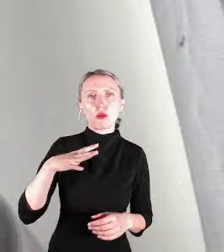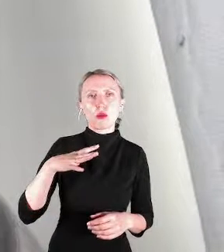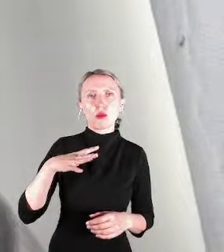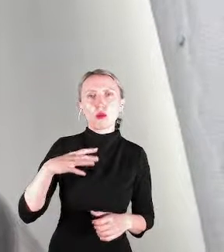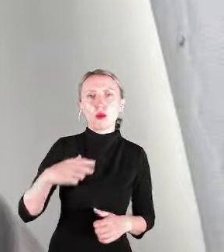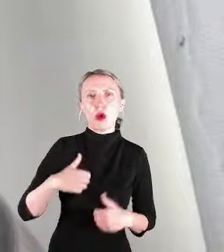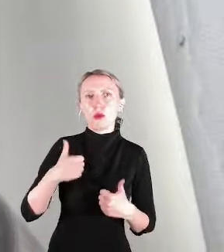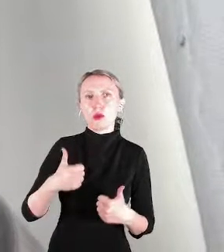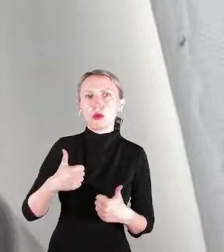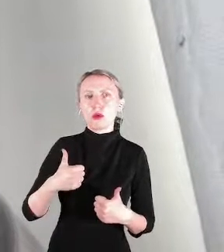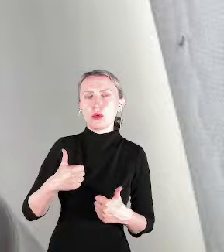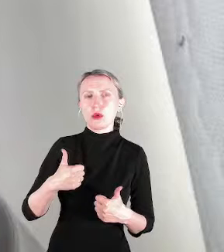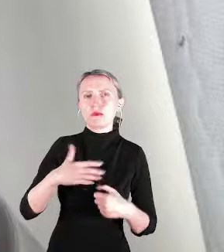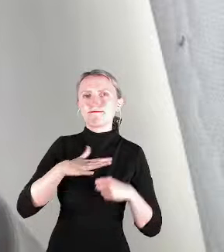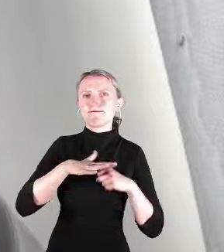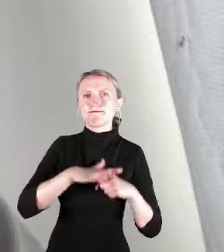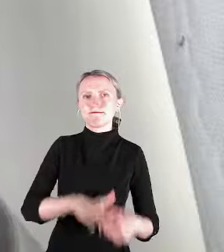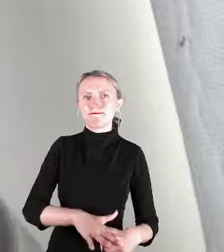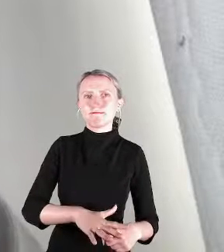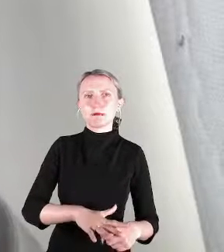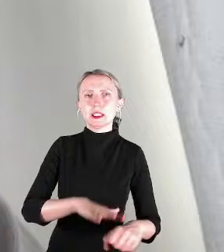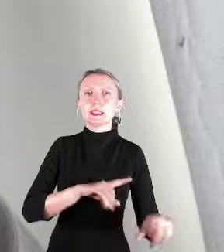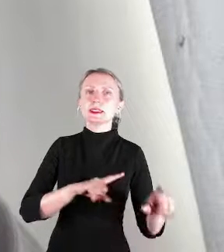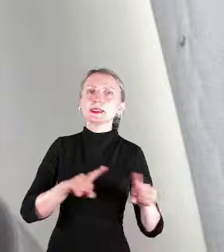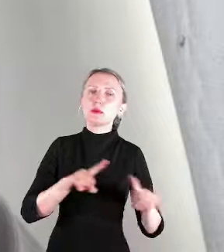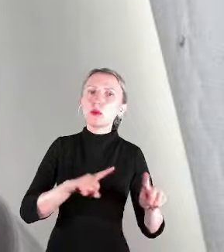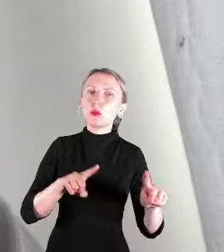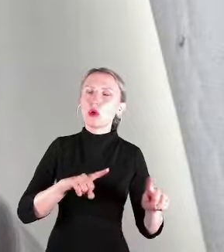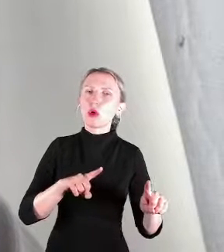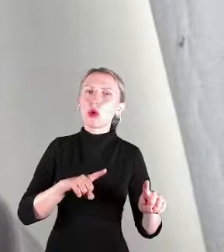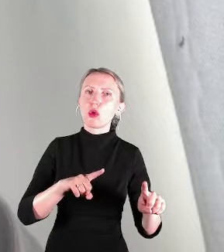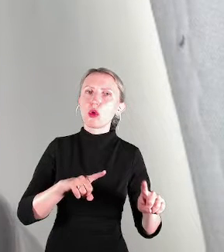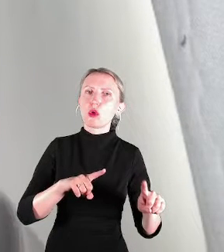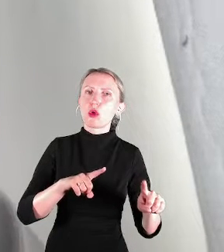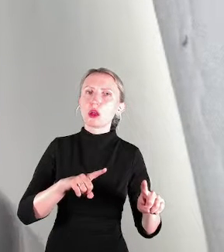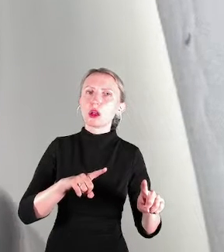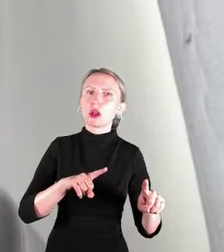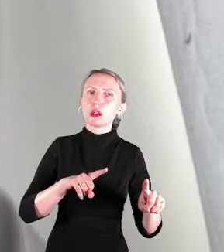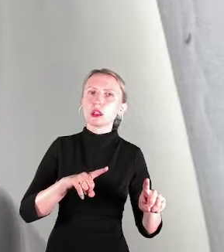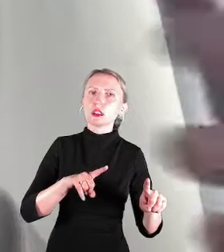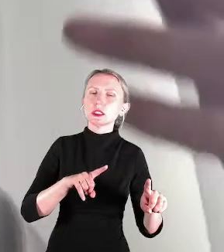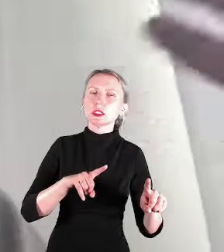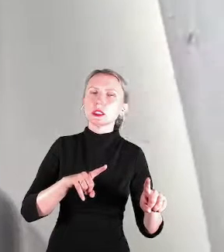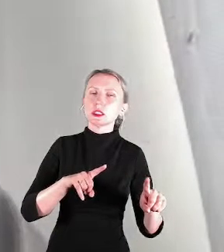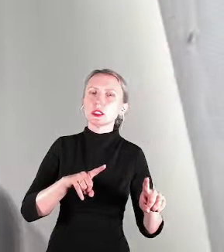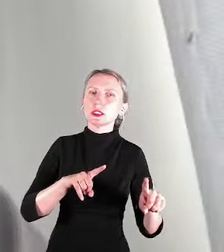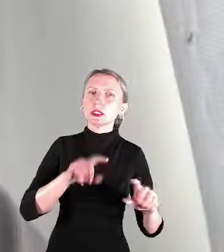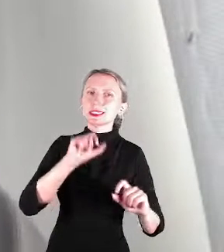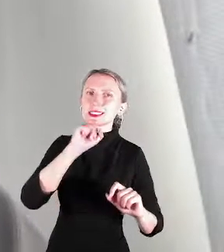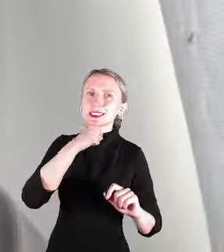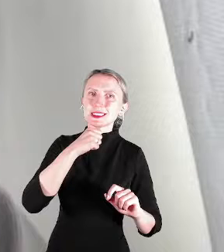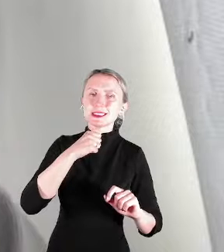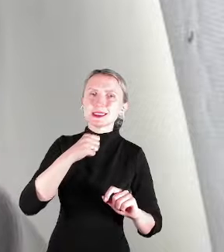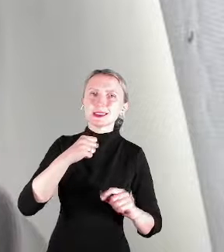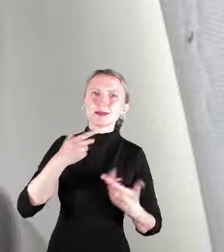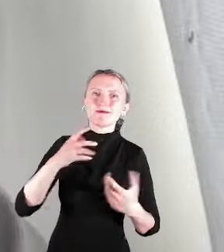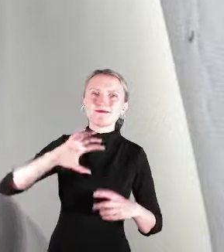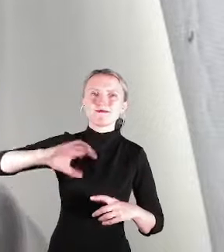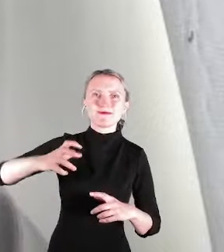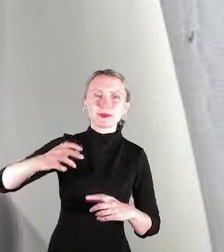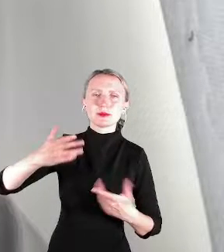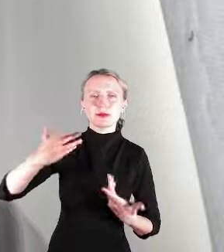if that motive was less pronounced. So the destruction of all these